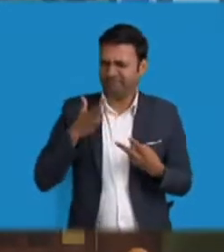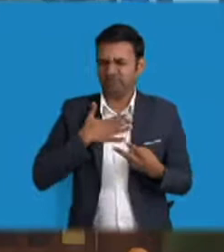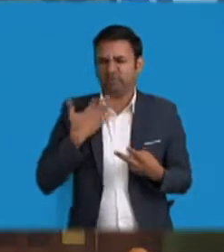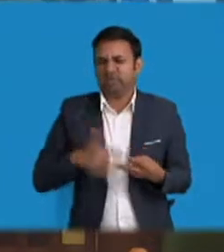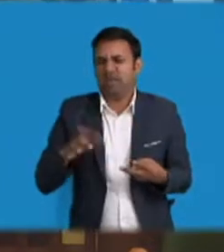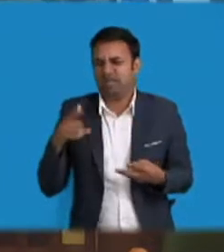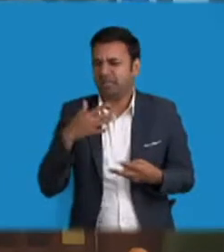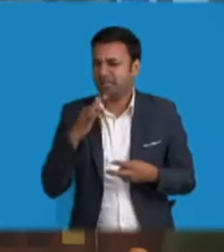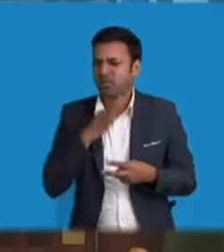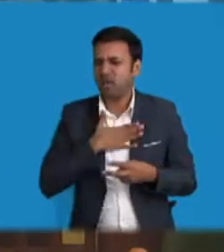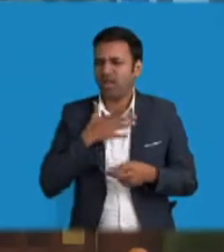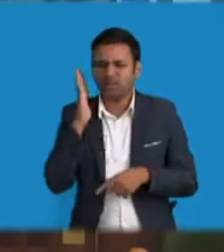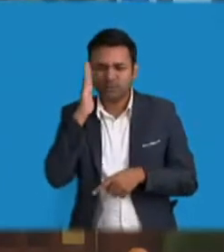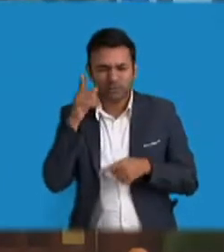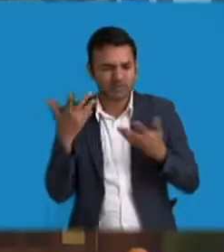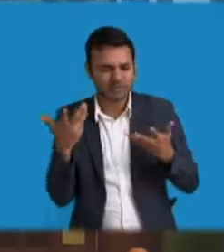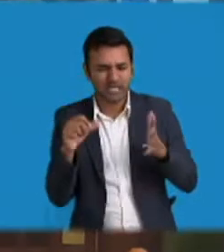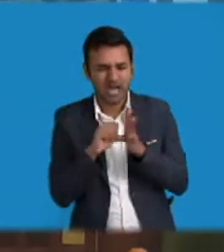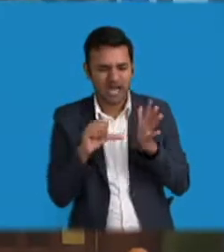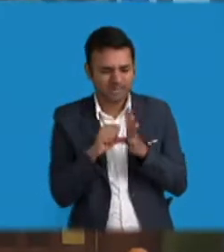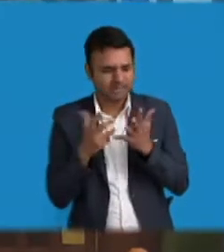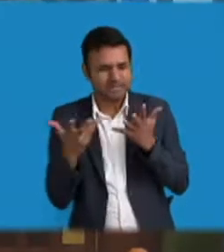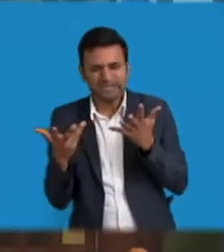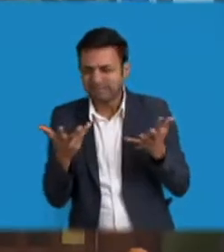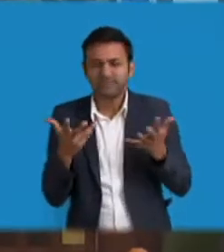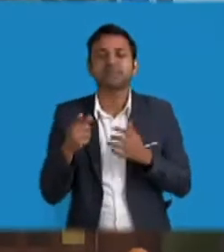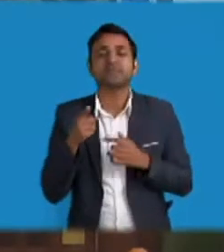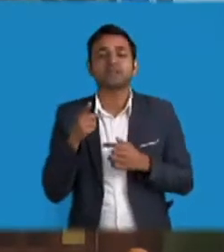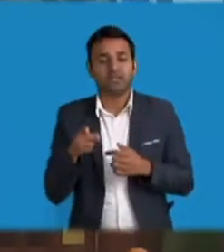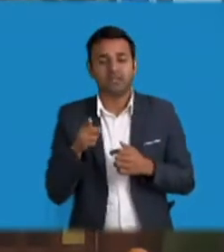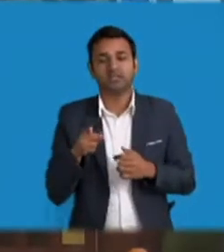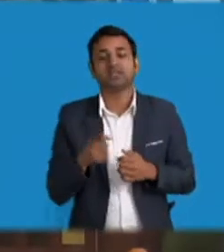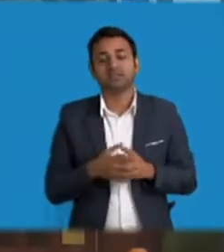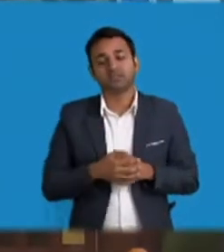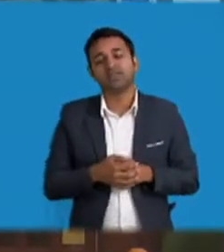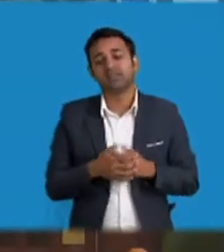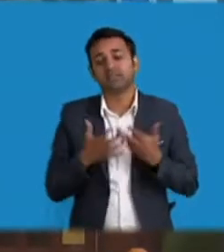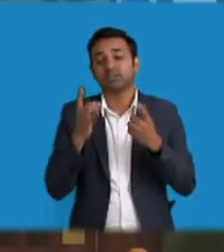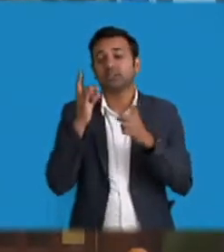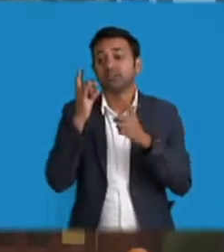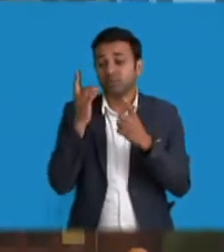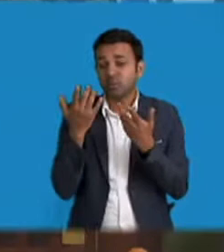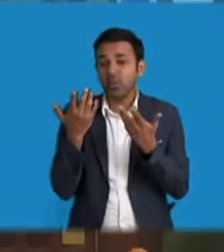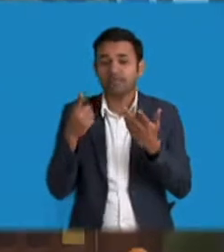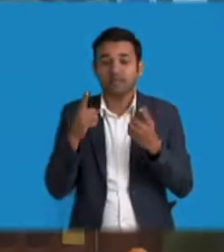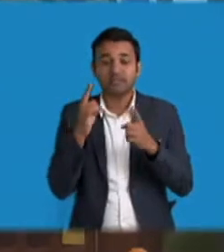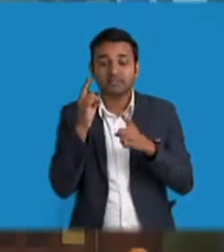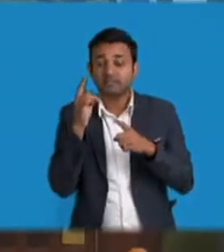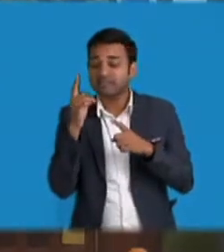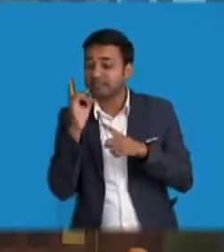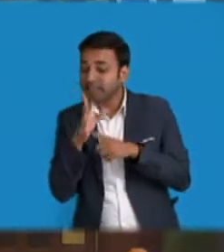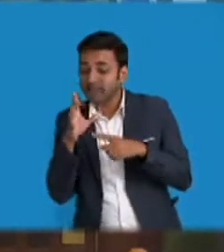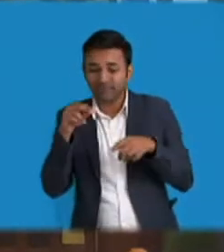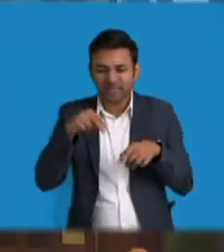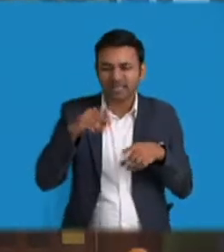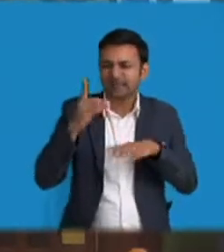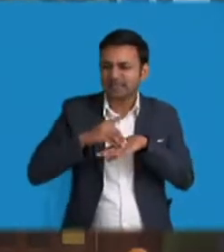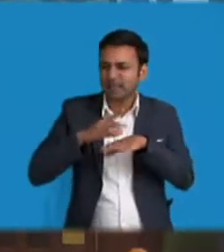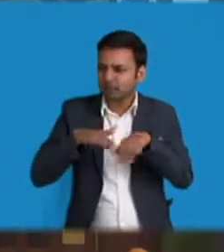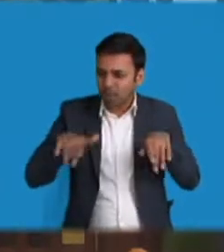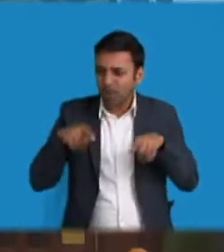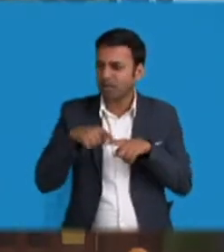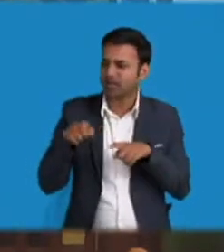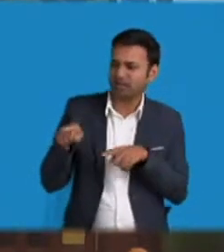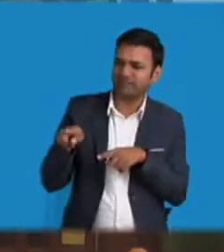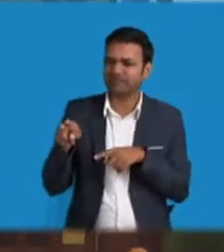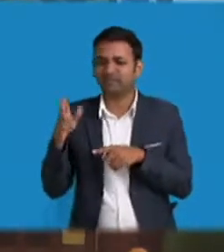special need of the child that was not accommodated. So we decided to undertake a special